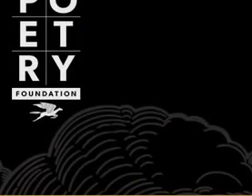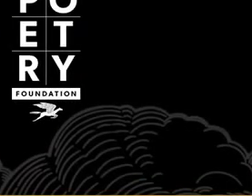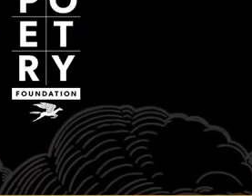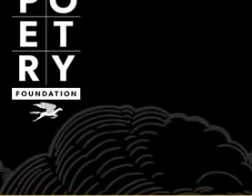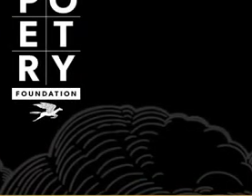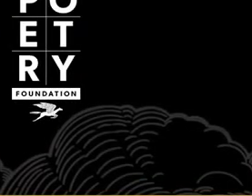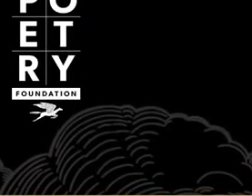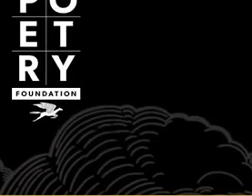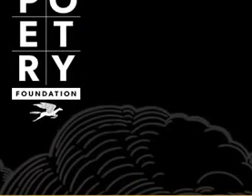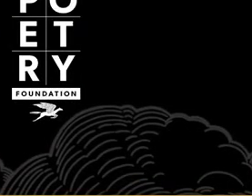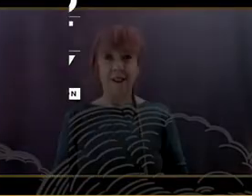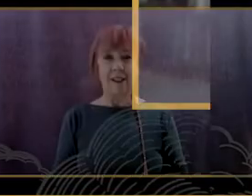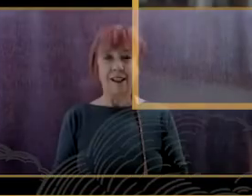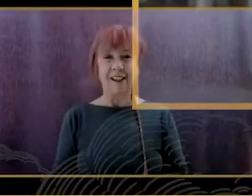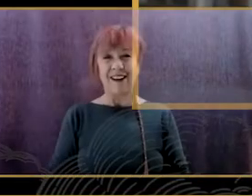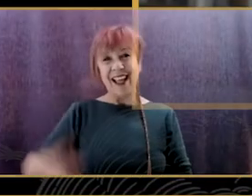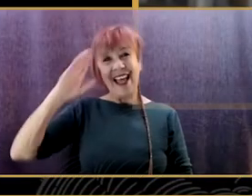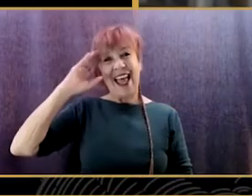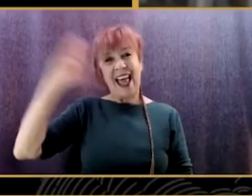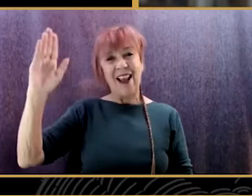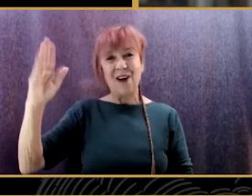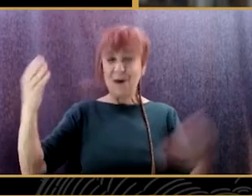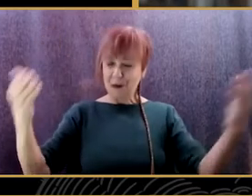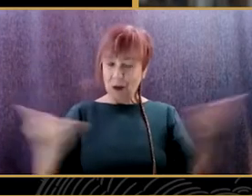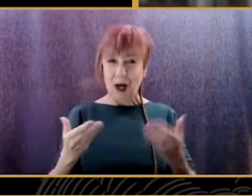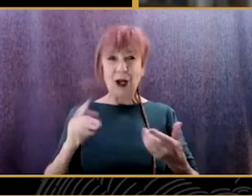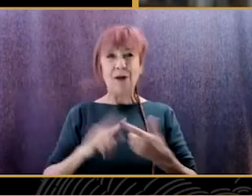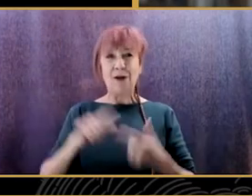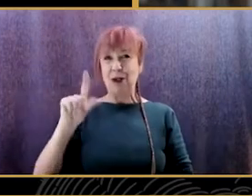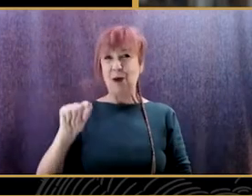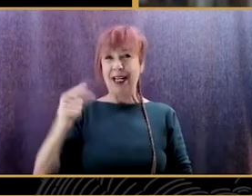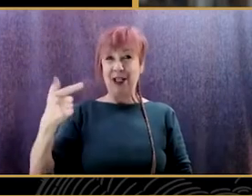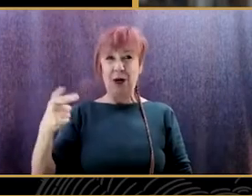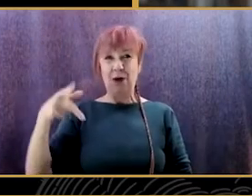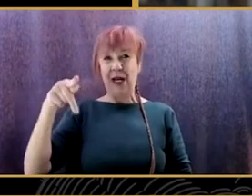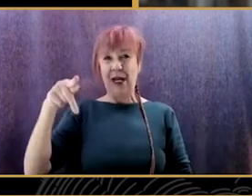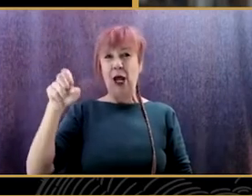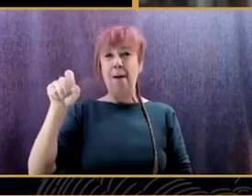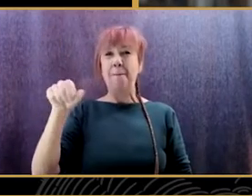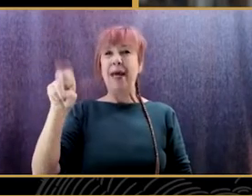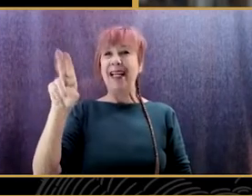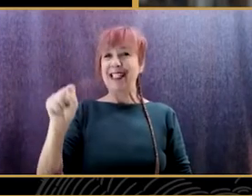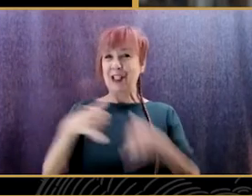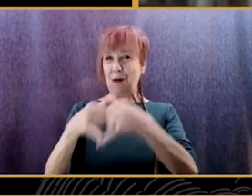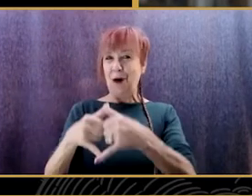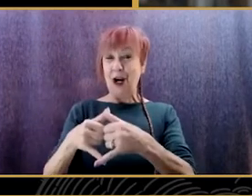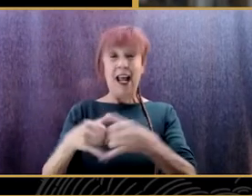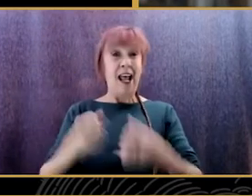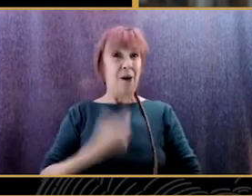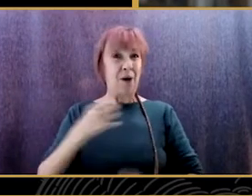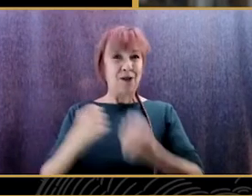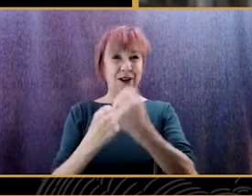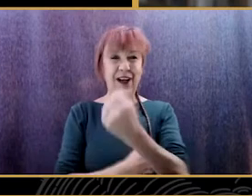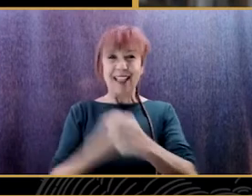The official program will now begin. Hello, and welcome to the 2021 Pegasus Awards, the